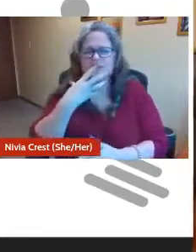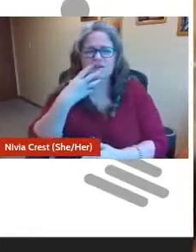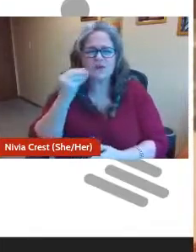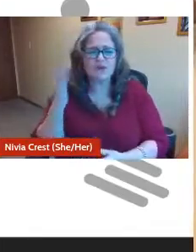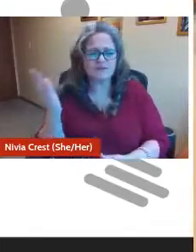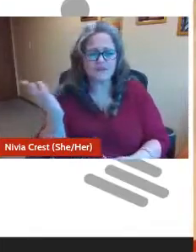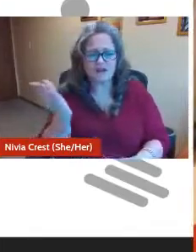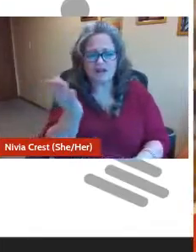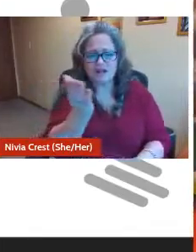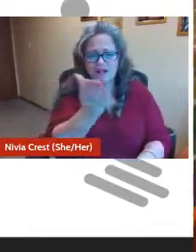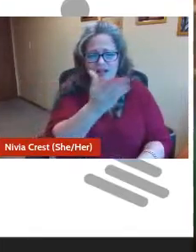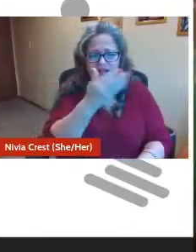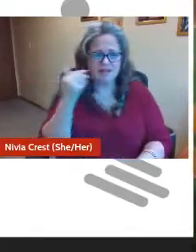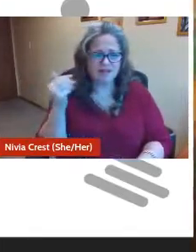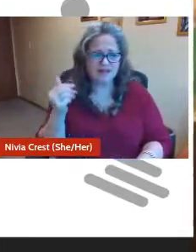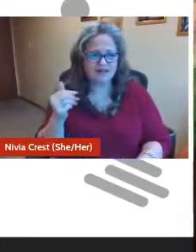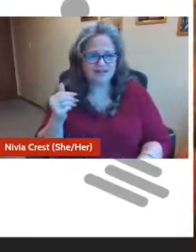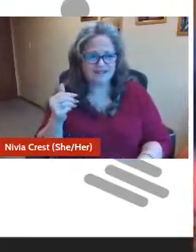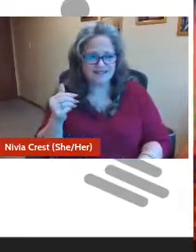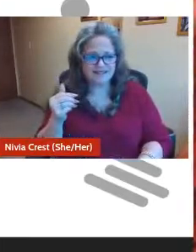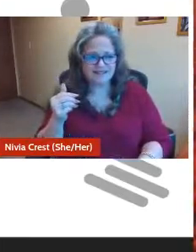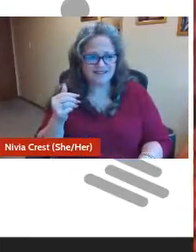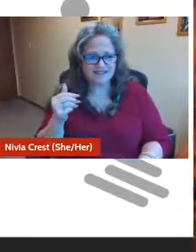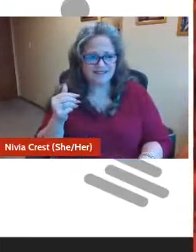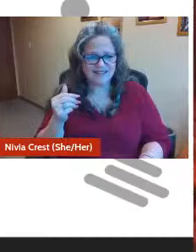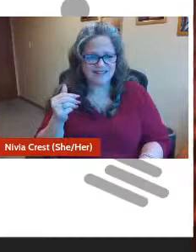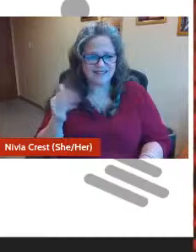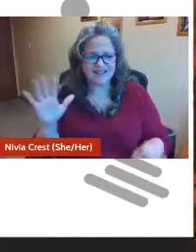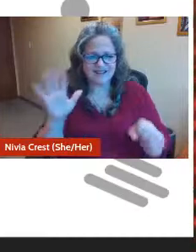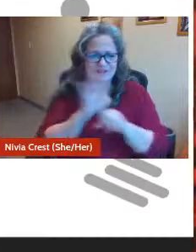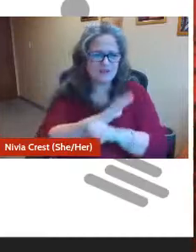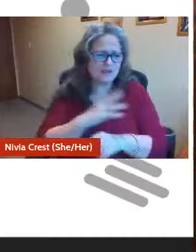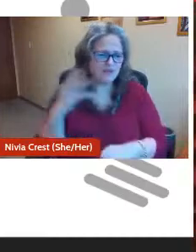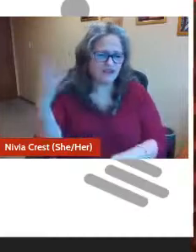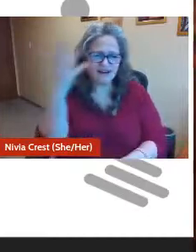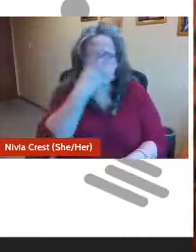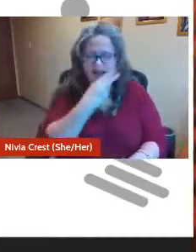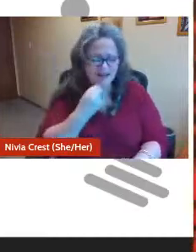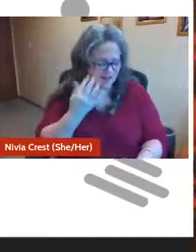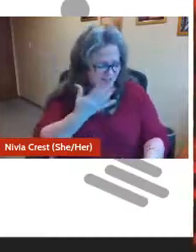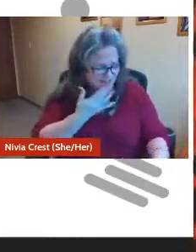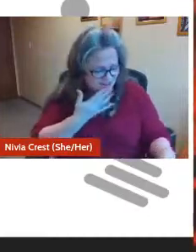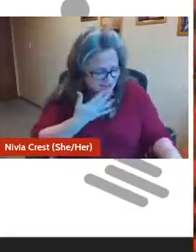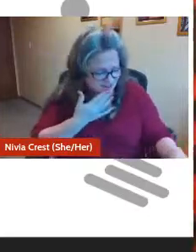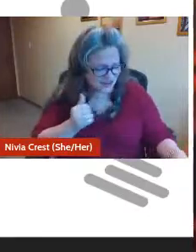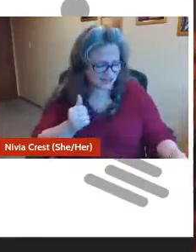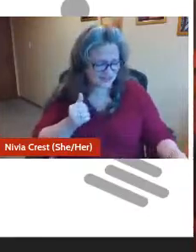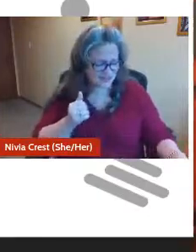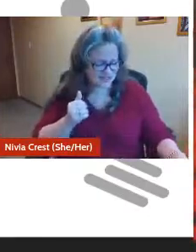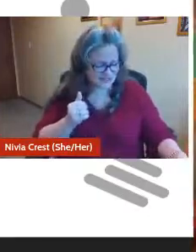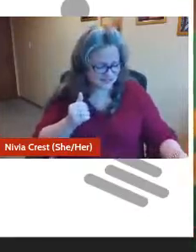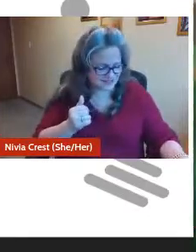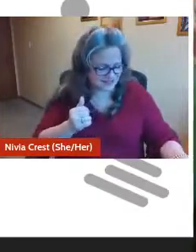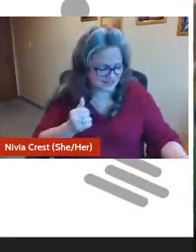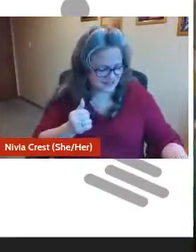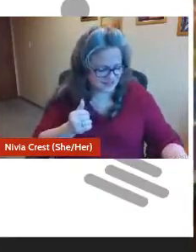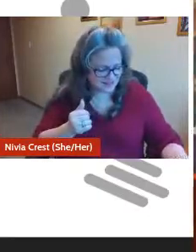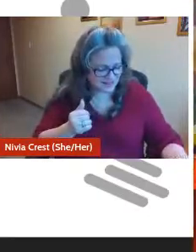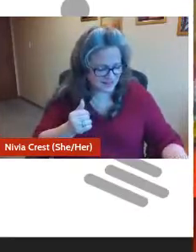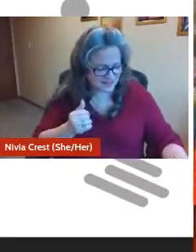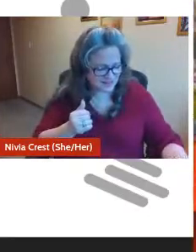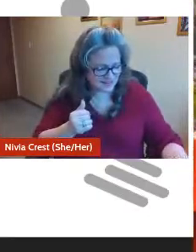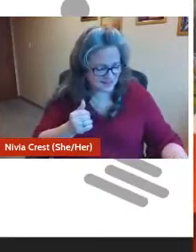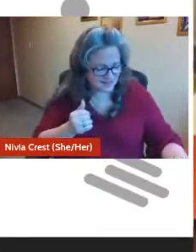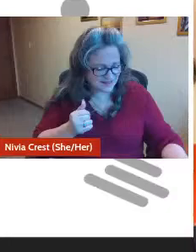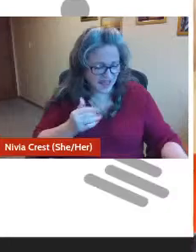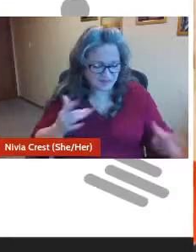are around the room, just covered in beautiful colors and just all of that. I'm